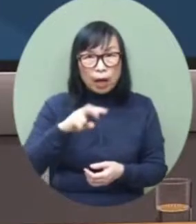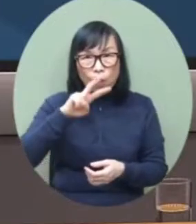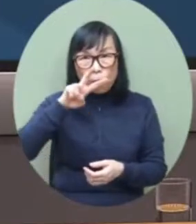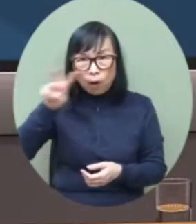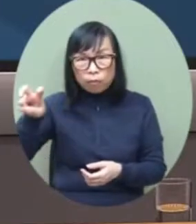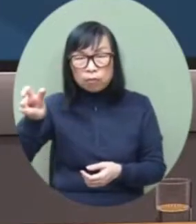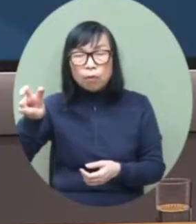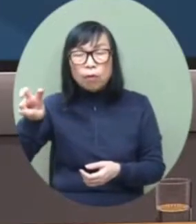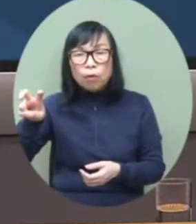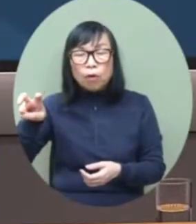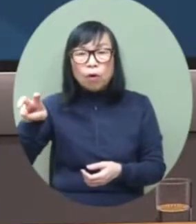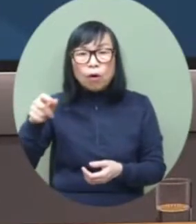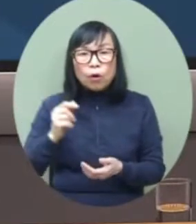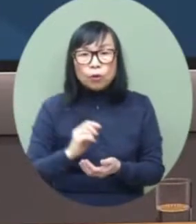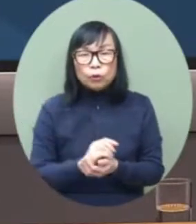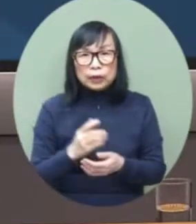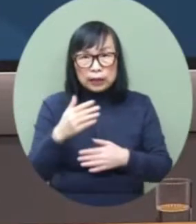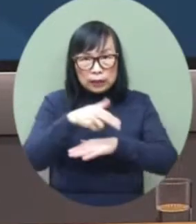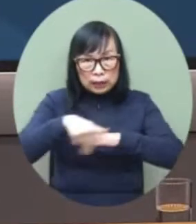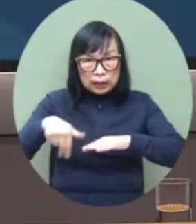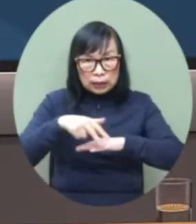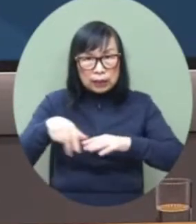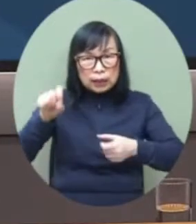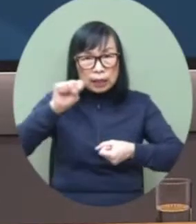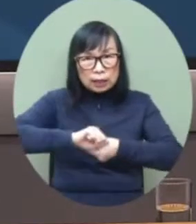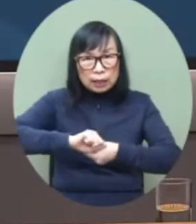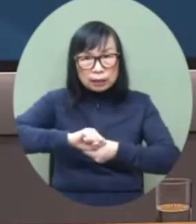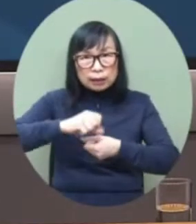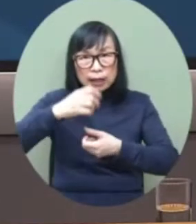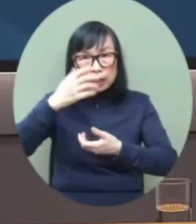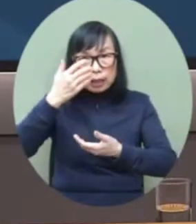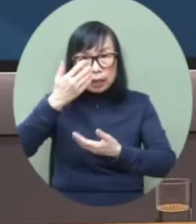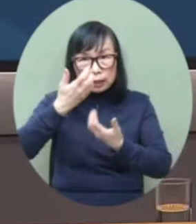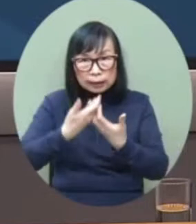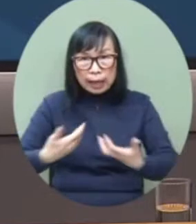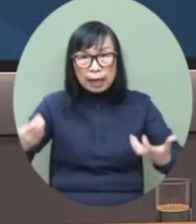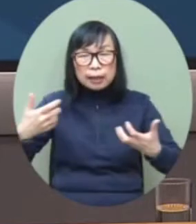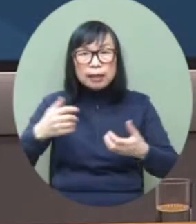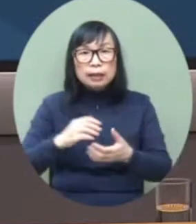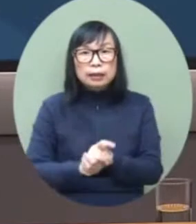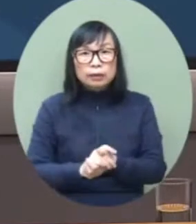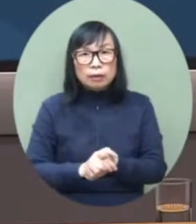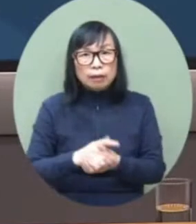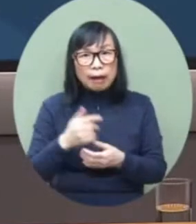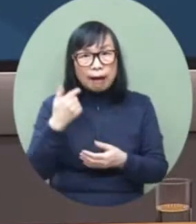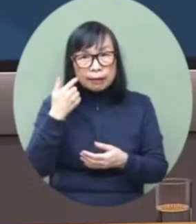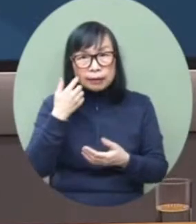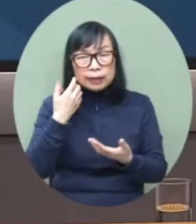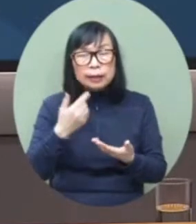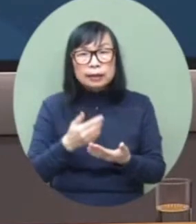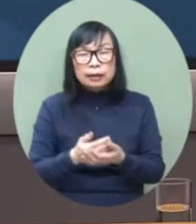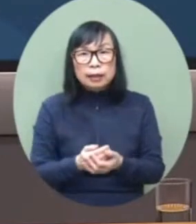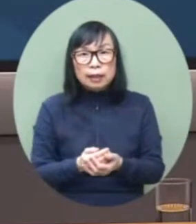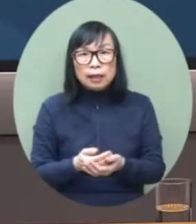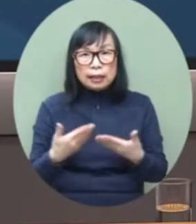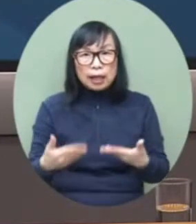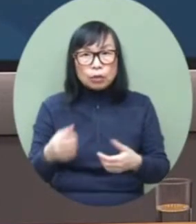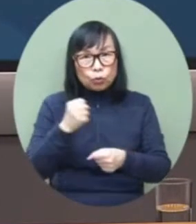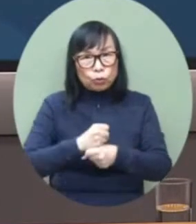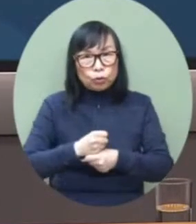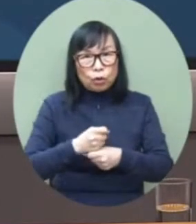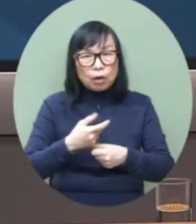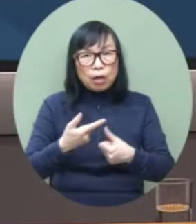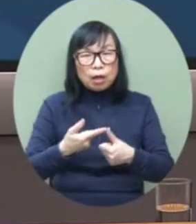So we are trying to identify facilities to increase the hardware capacity for